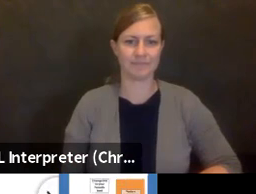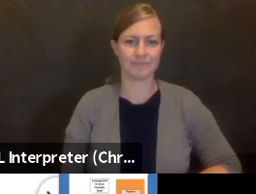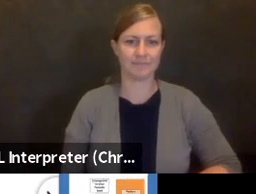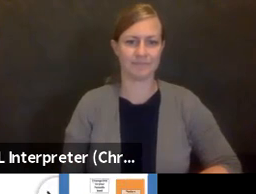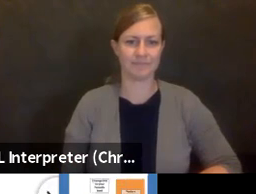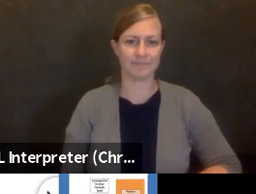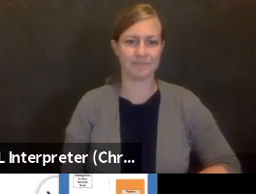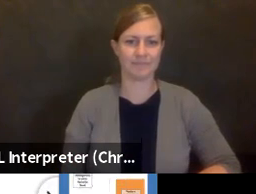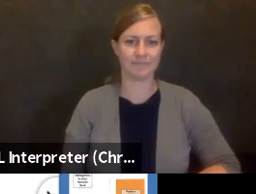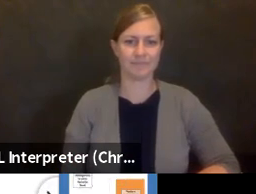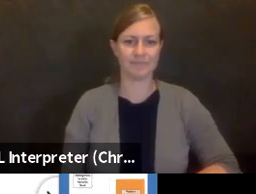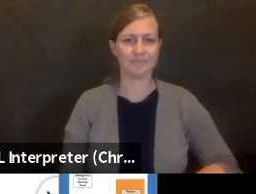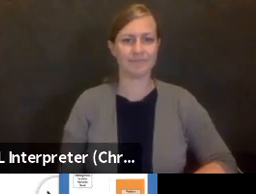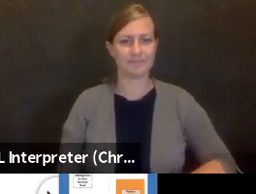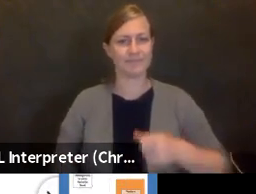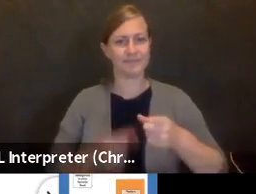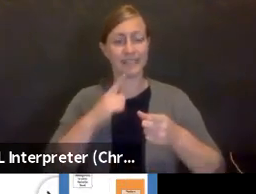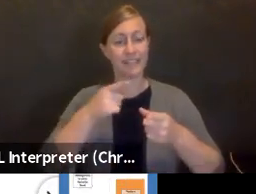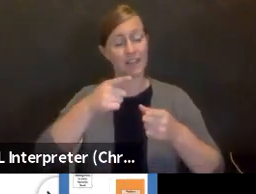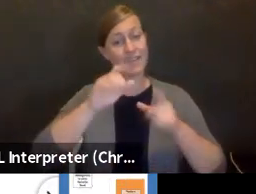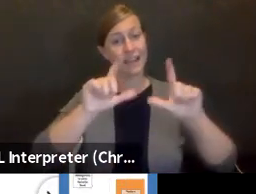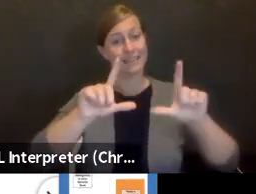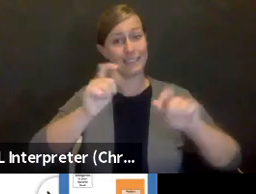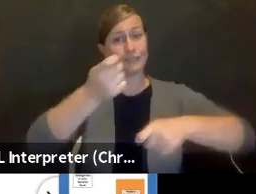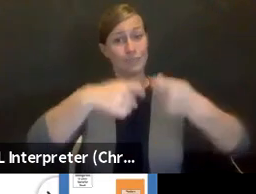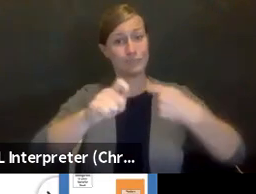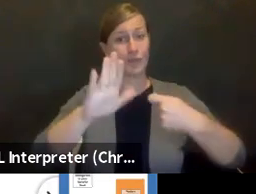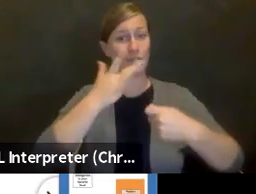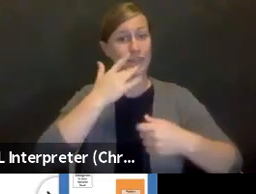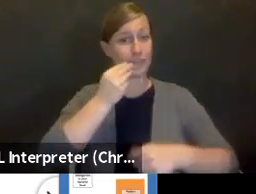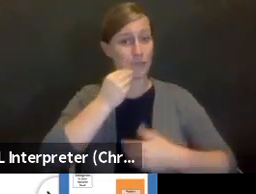And lastly, I could say,